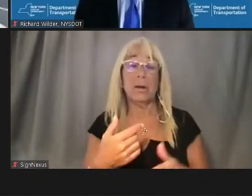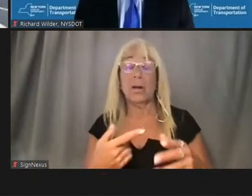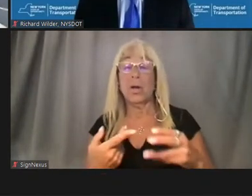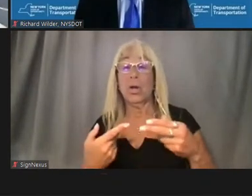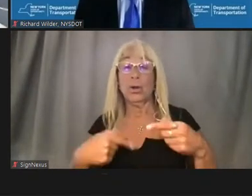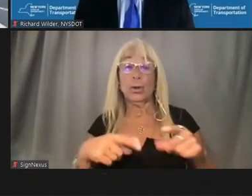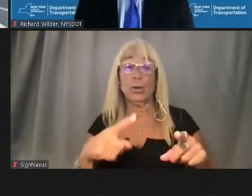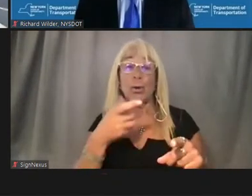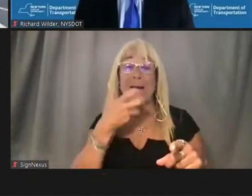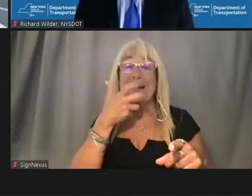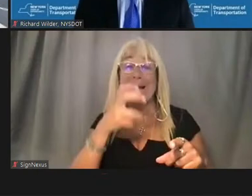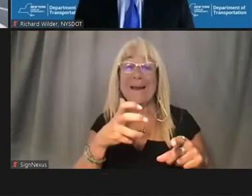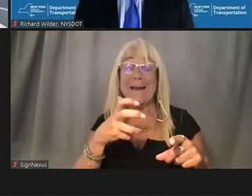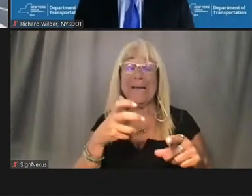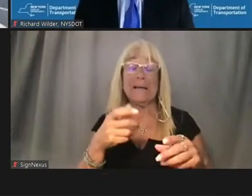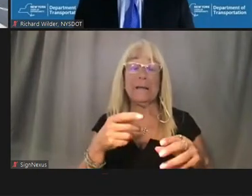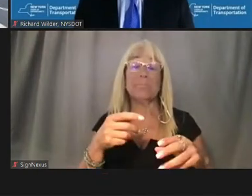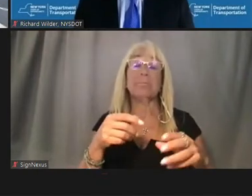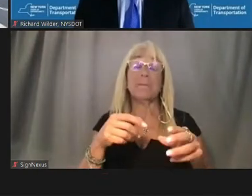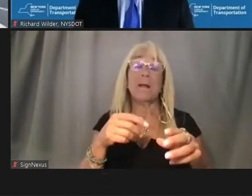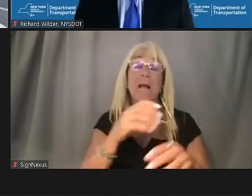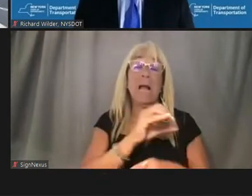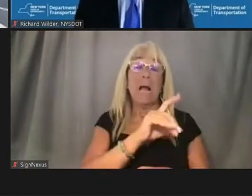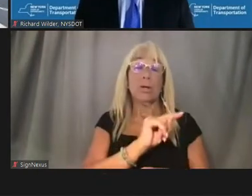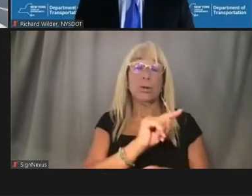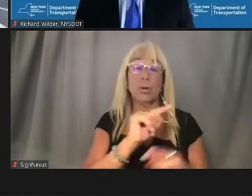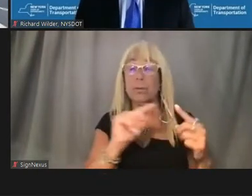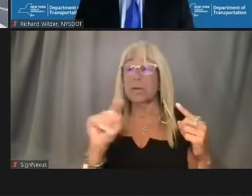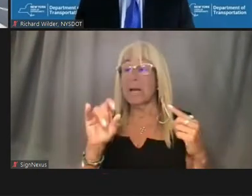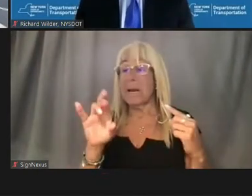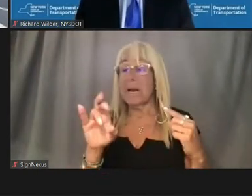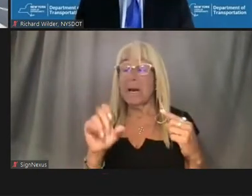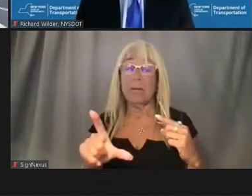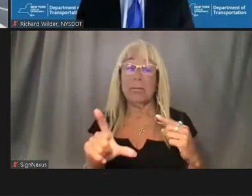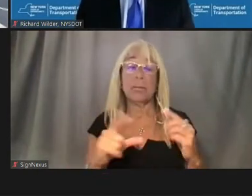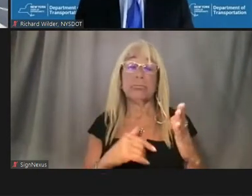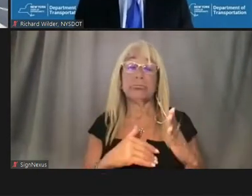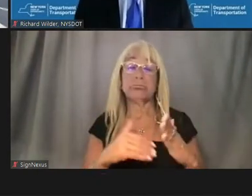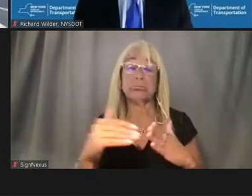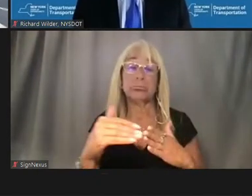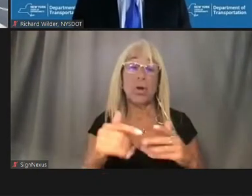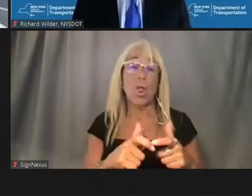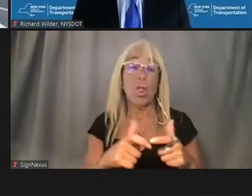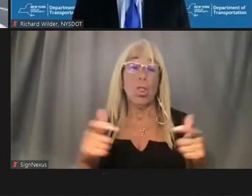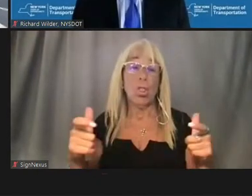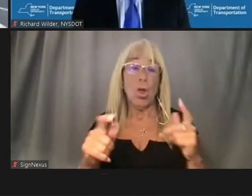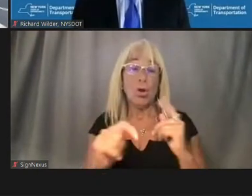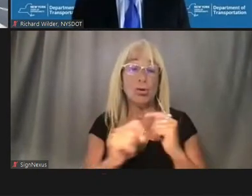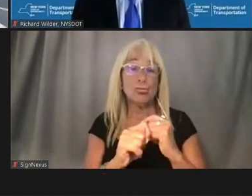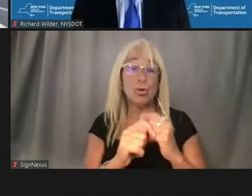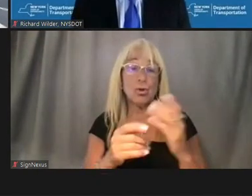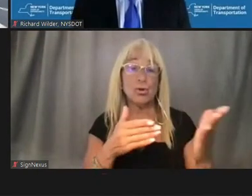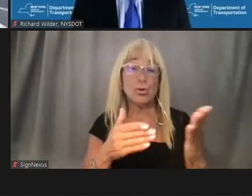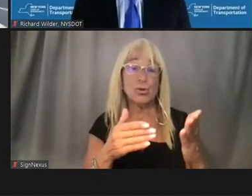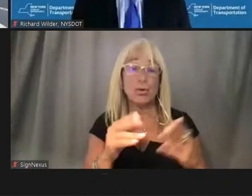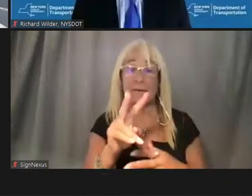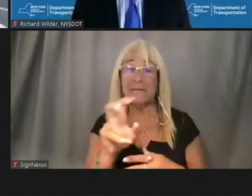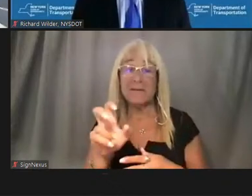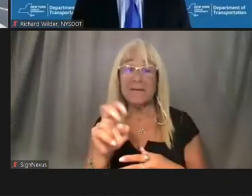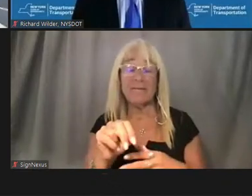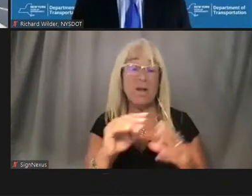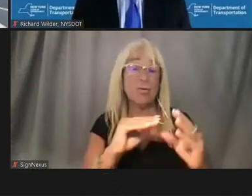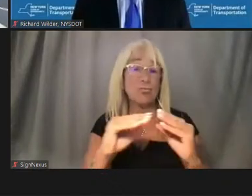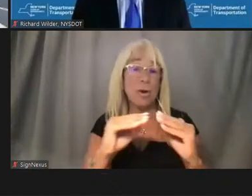heating season from October through April uh we deliver with large trucks we send in service Vans to to uh repair